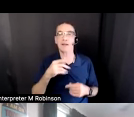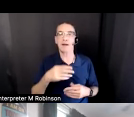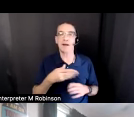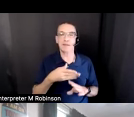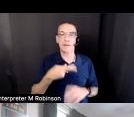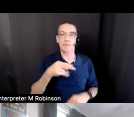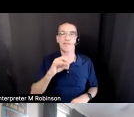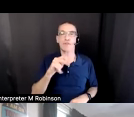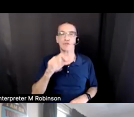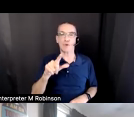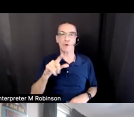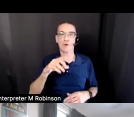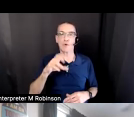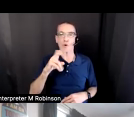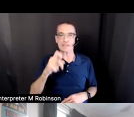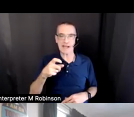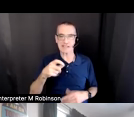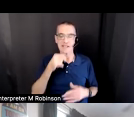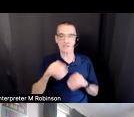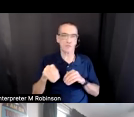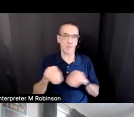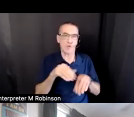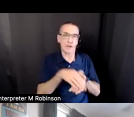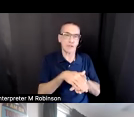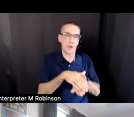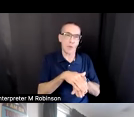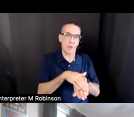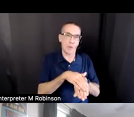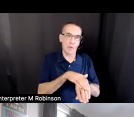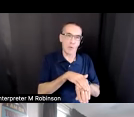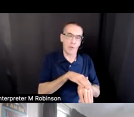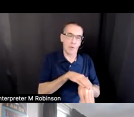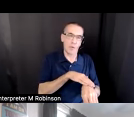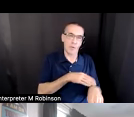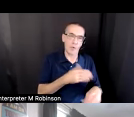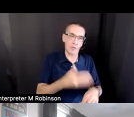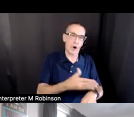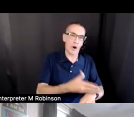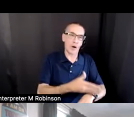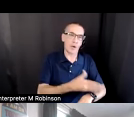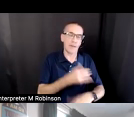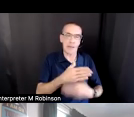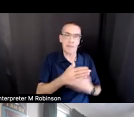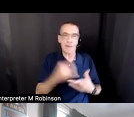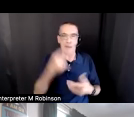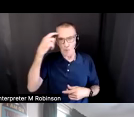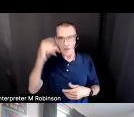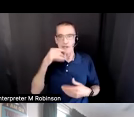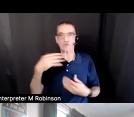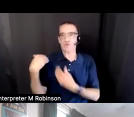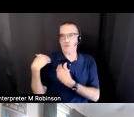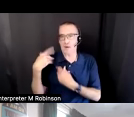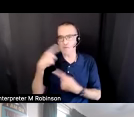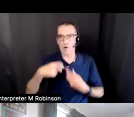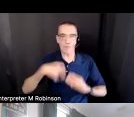cortex, that turtle that is moving slowly and making slow and steady progress, is the part of the brain that's responsible for